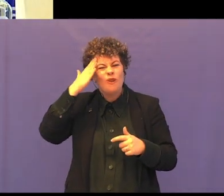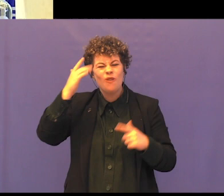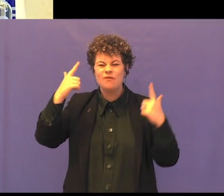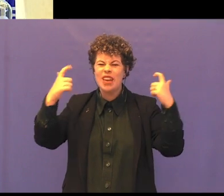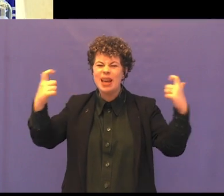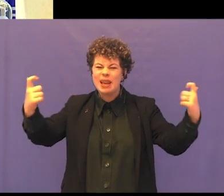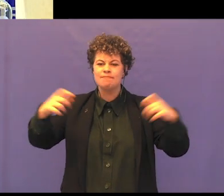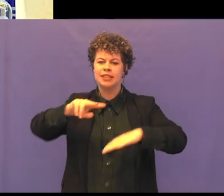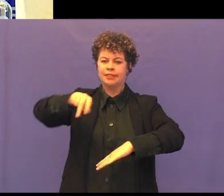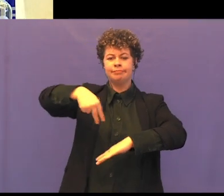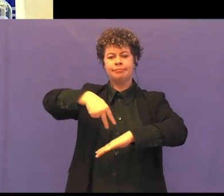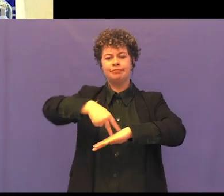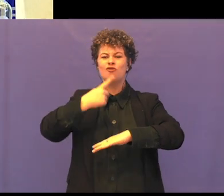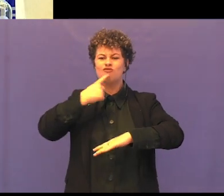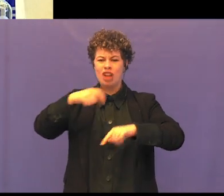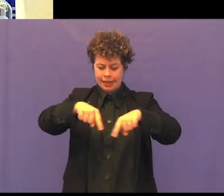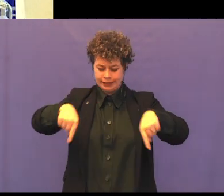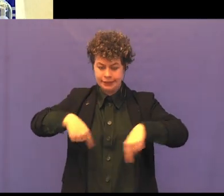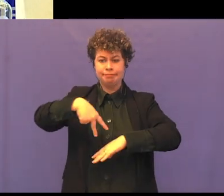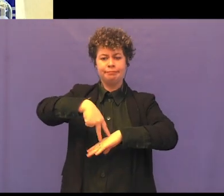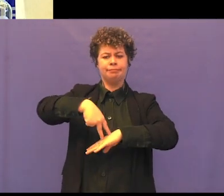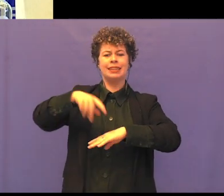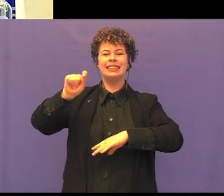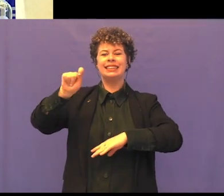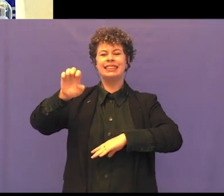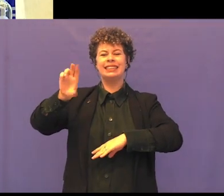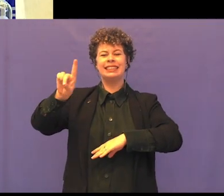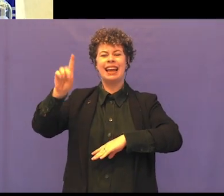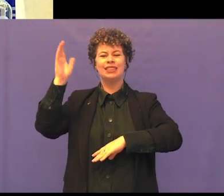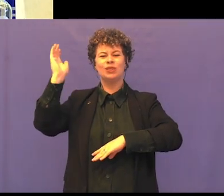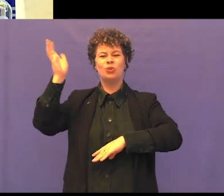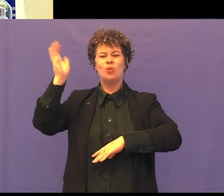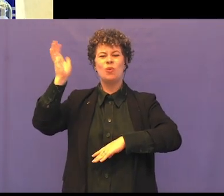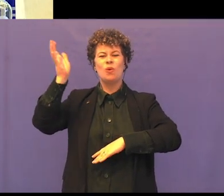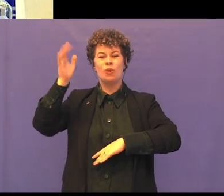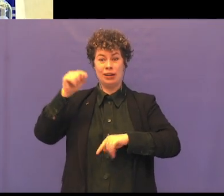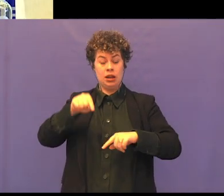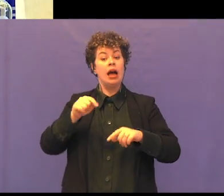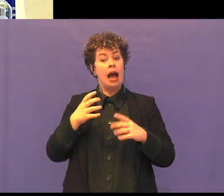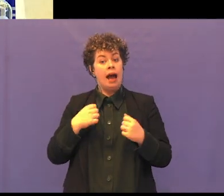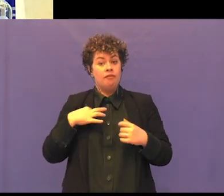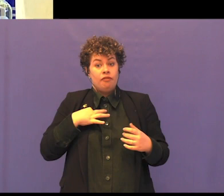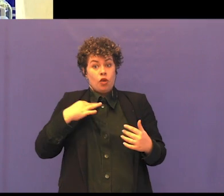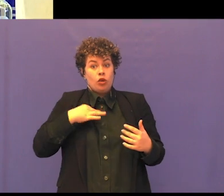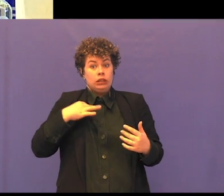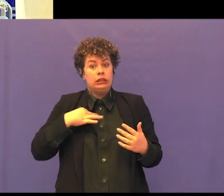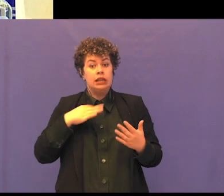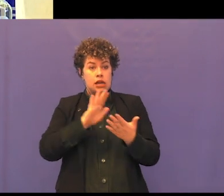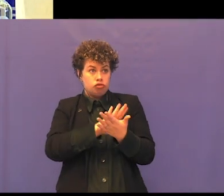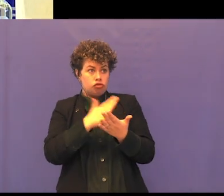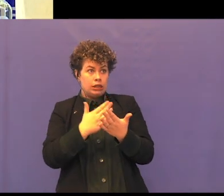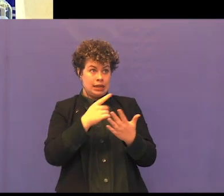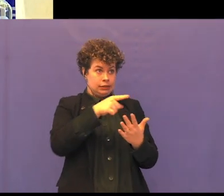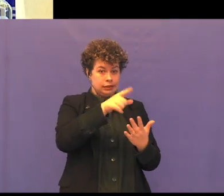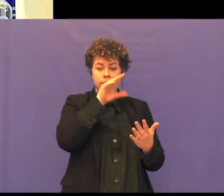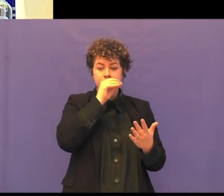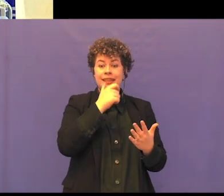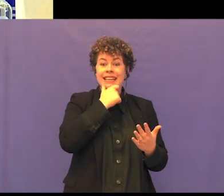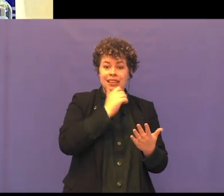well. He sees this, as a potential model that people are filled, if you like, with a kind